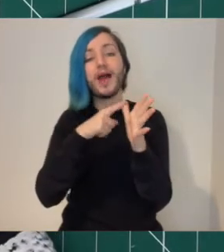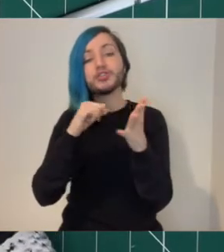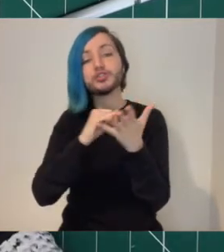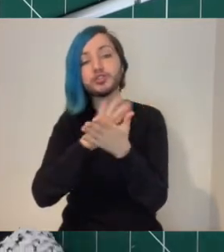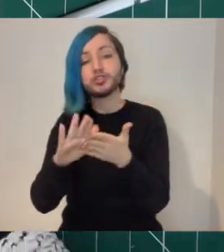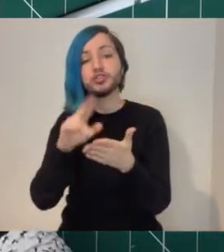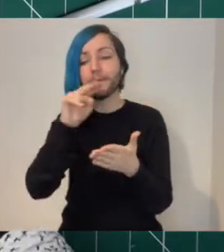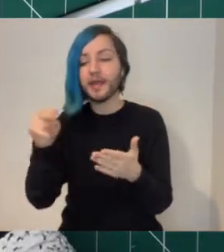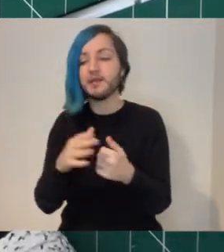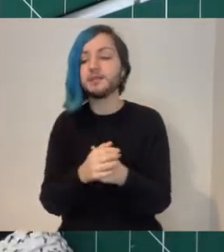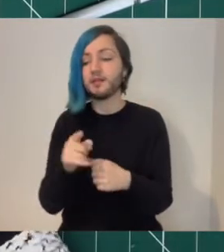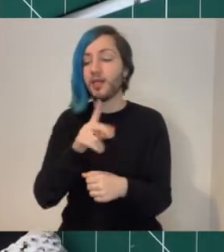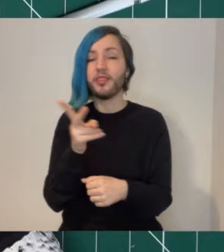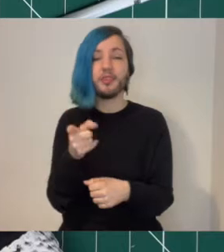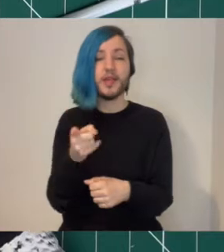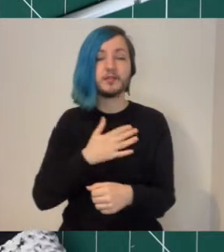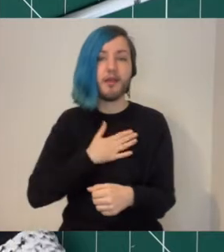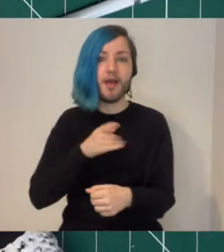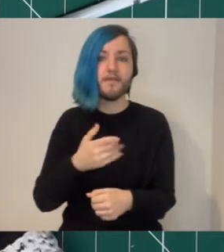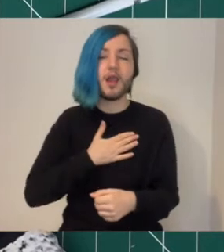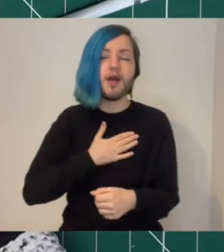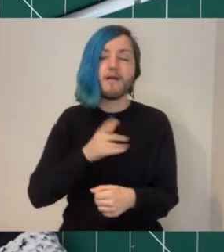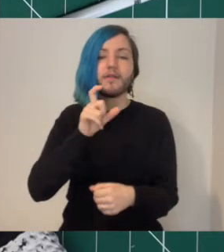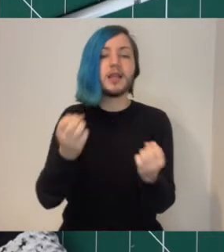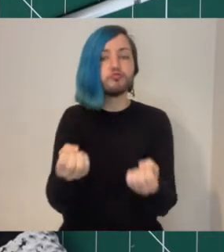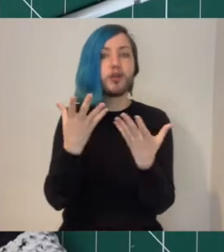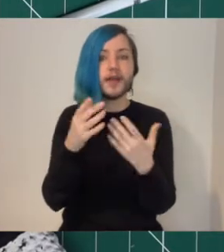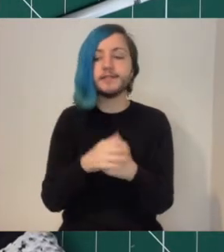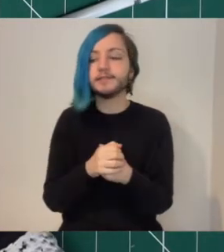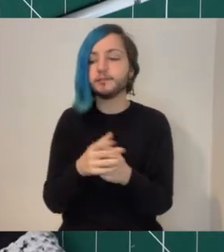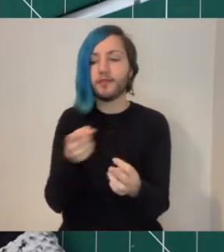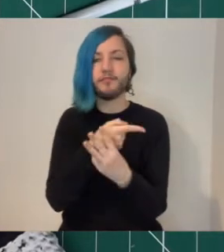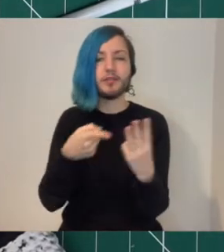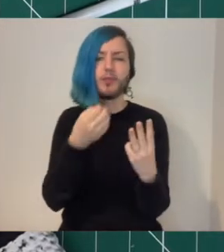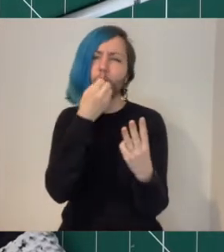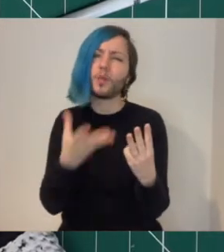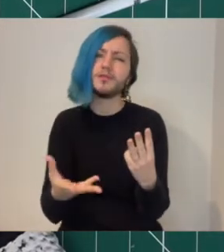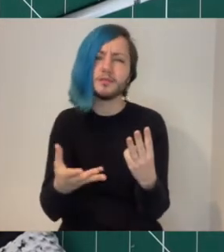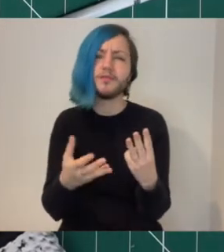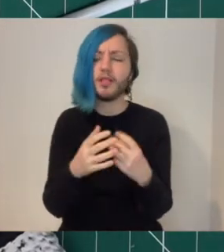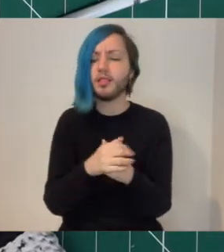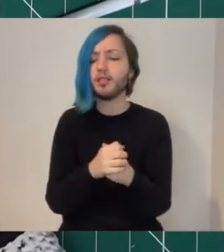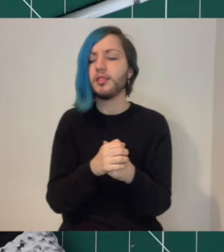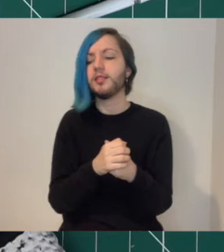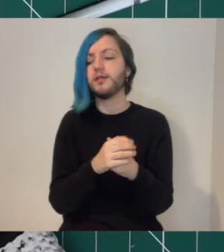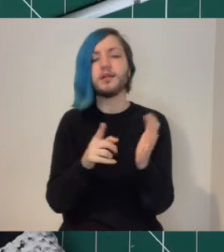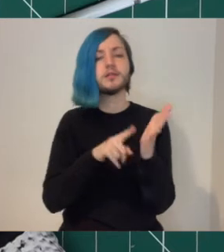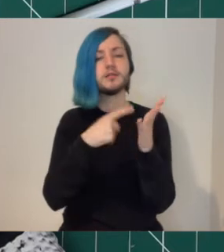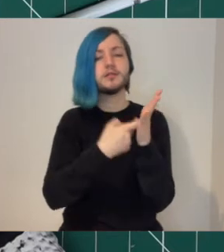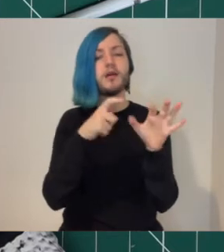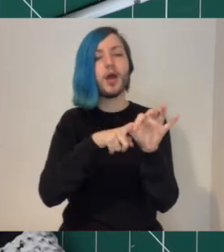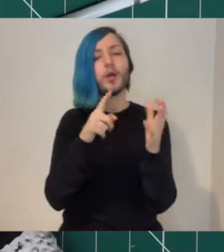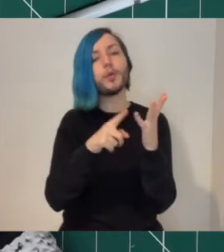are brilliant. I often work with brightly coloured paints, but these are wonderful to work with.